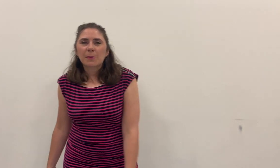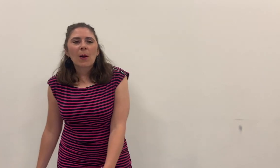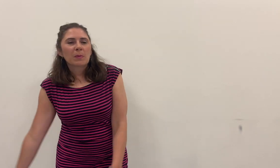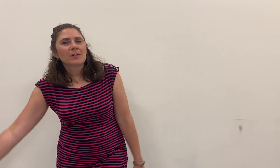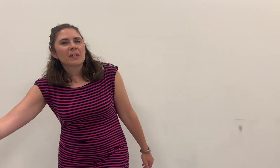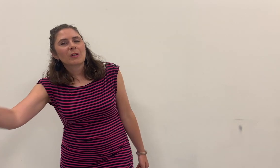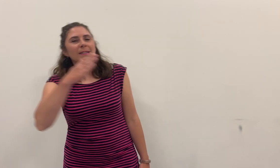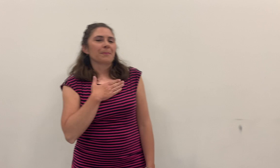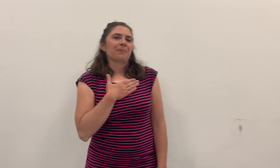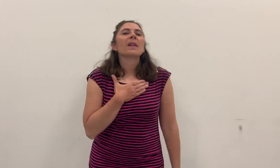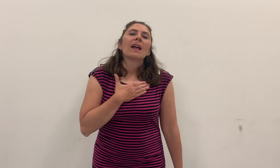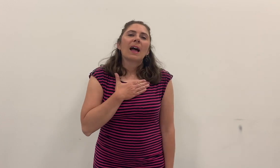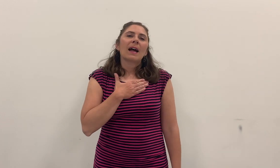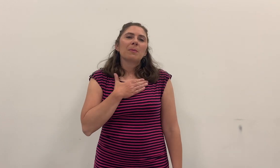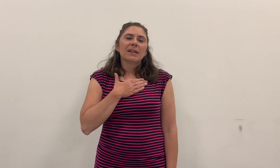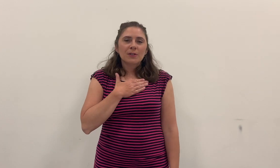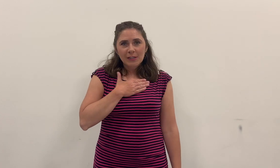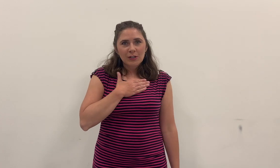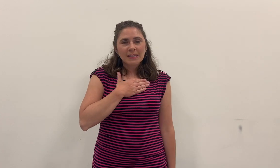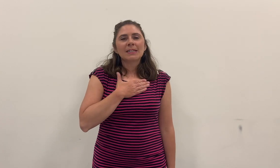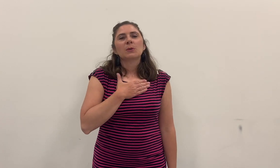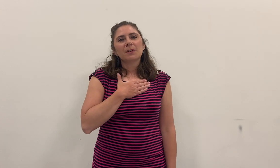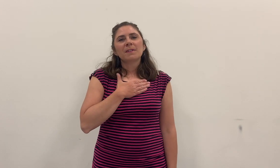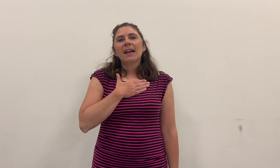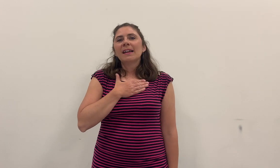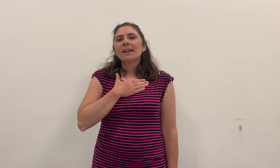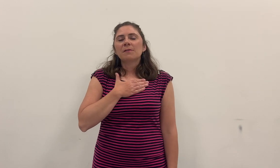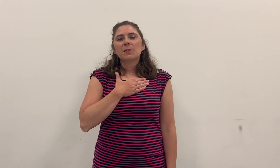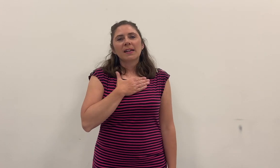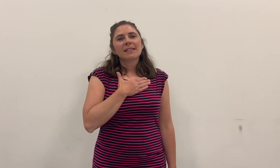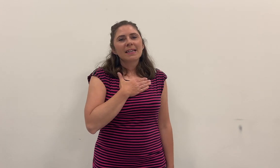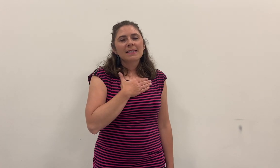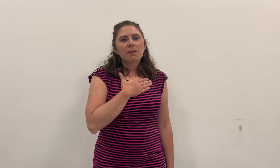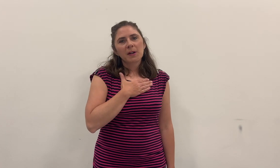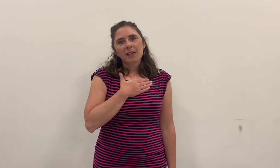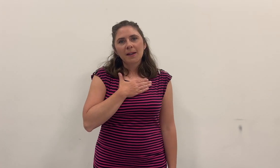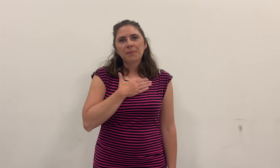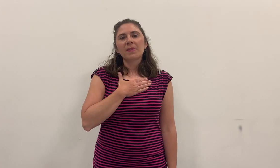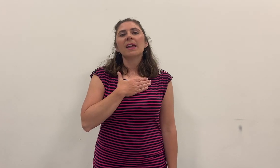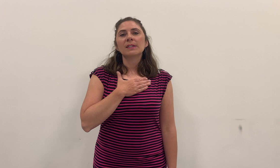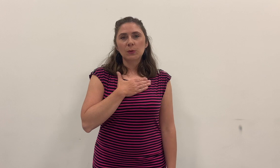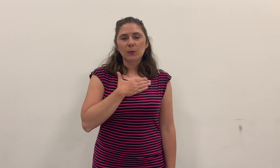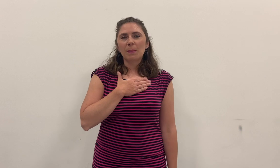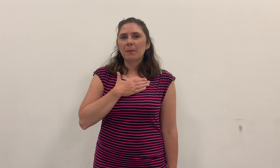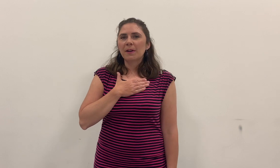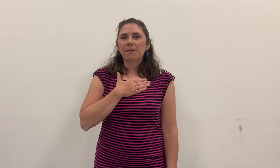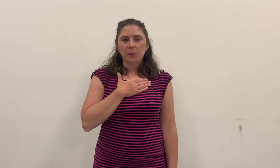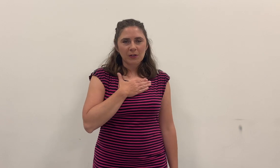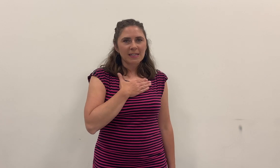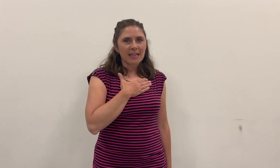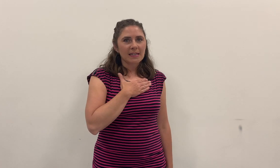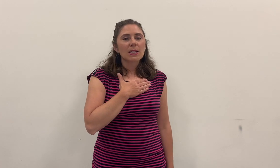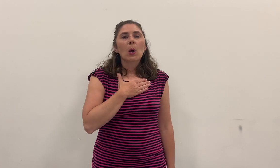pledges. Here we go, Pledge of Allegiance. I pledge allegiance to the flag of the United States of America and to the Republic